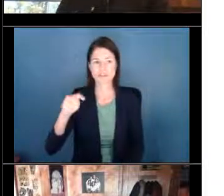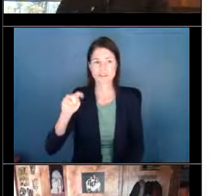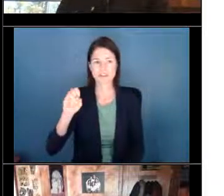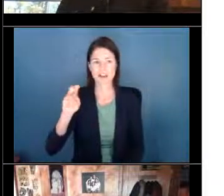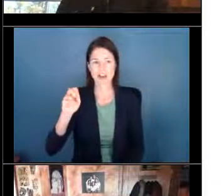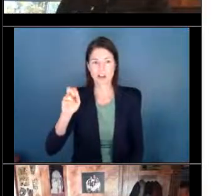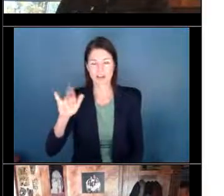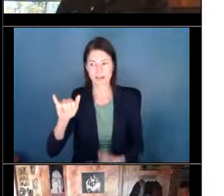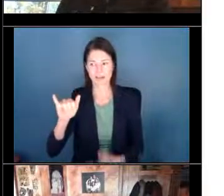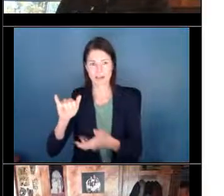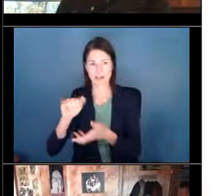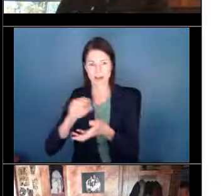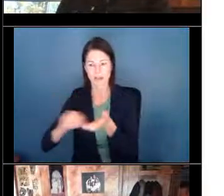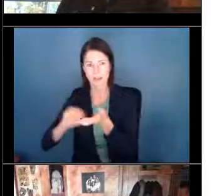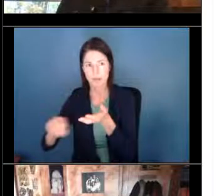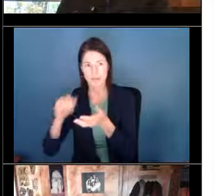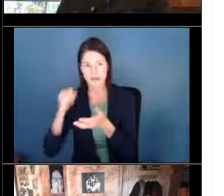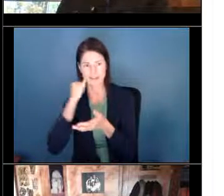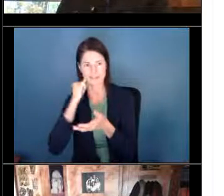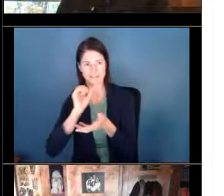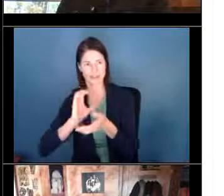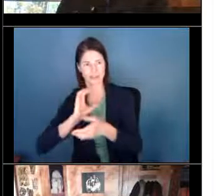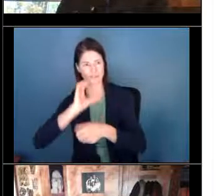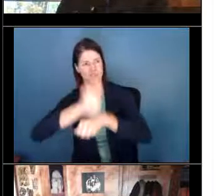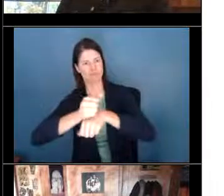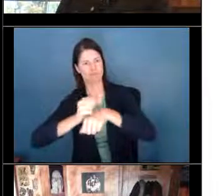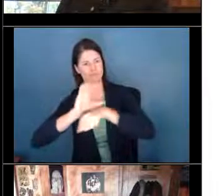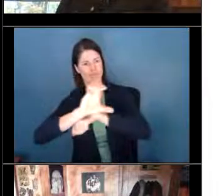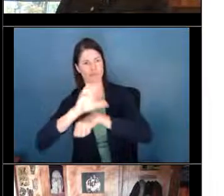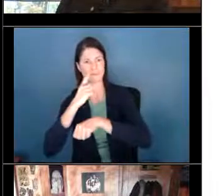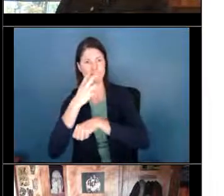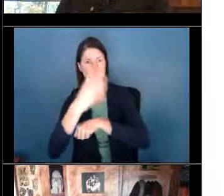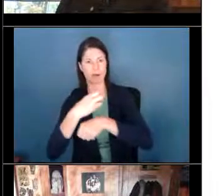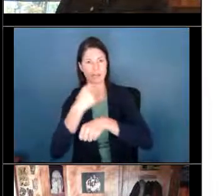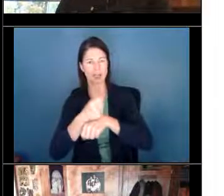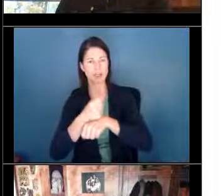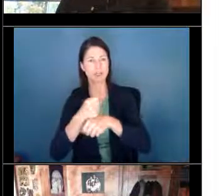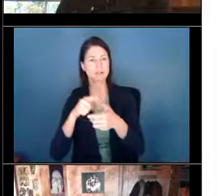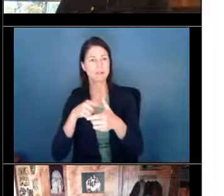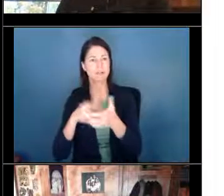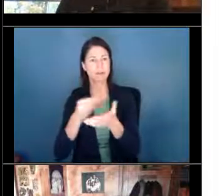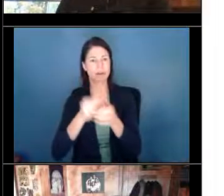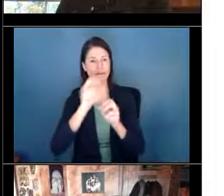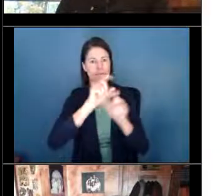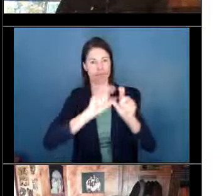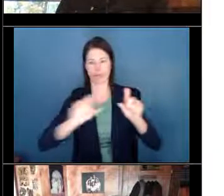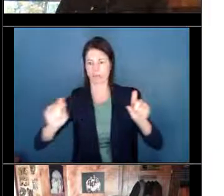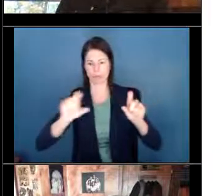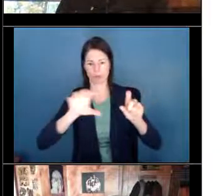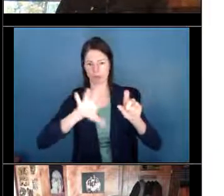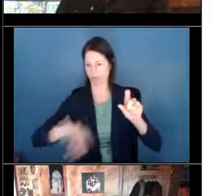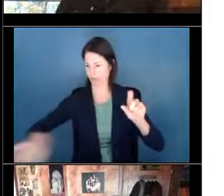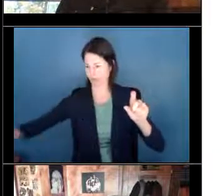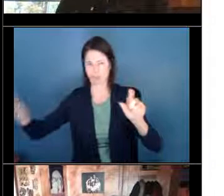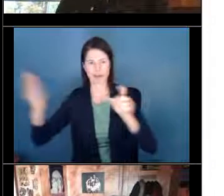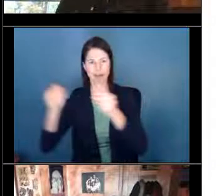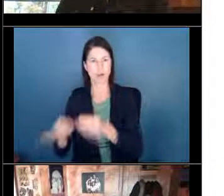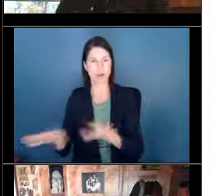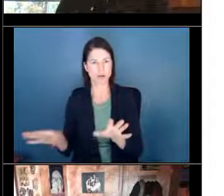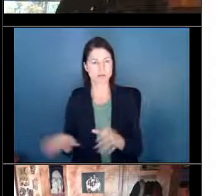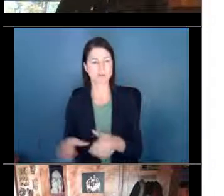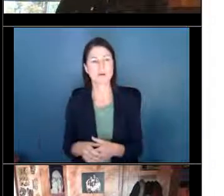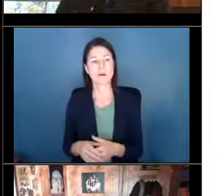obligated within the 4-year life, then some of that may get lost. We don't want that to happen. But there's certain things that bill is funding